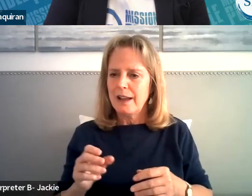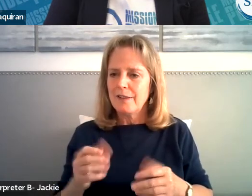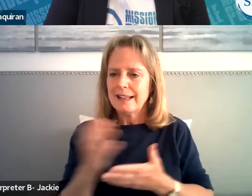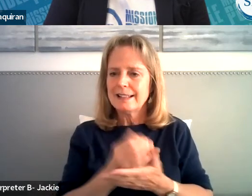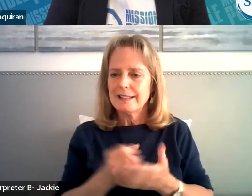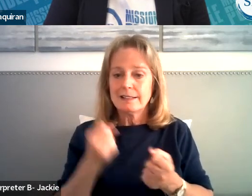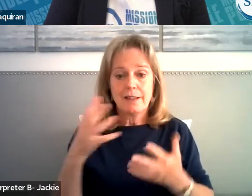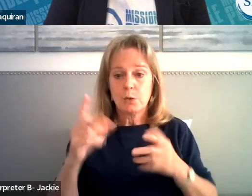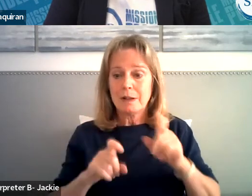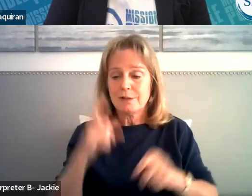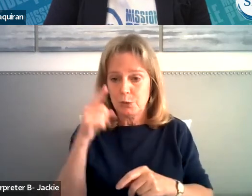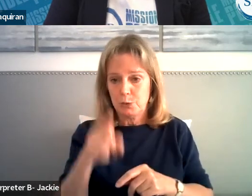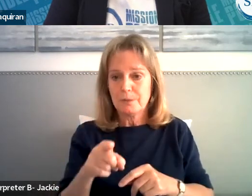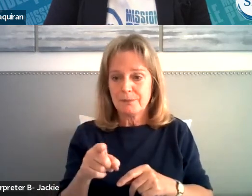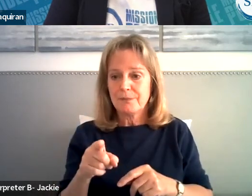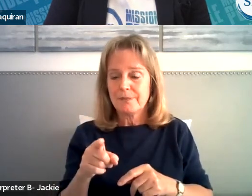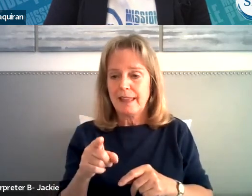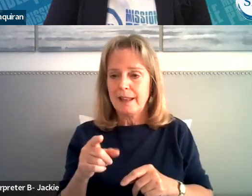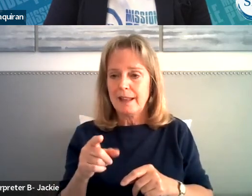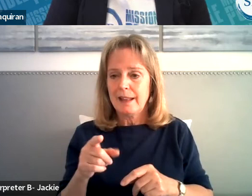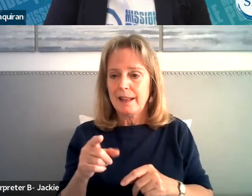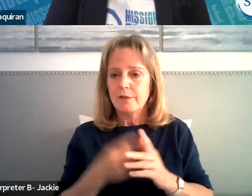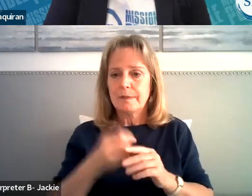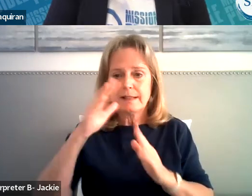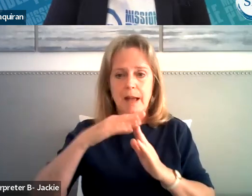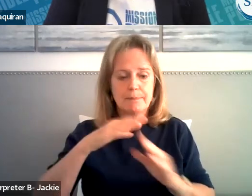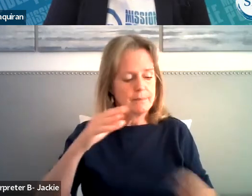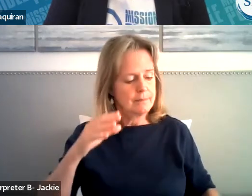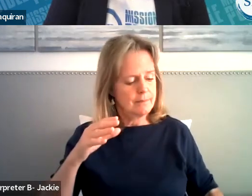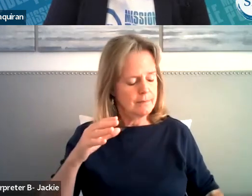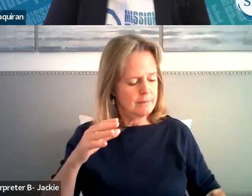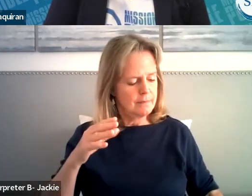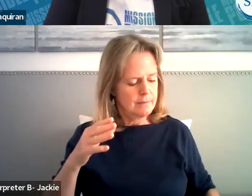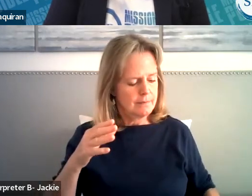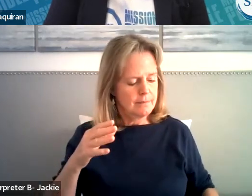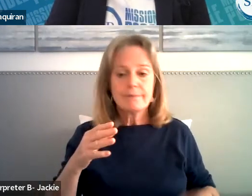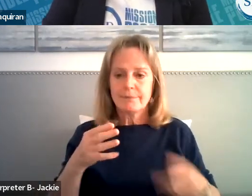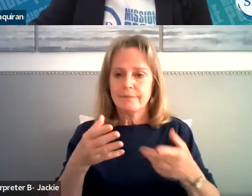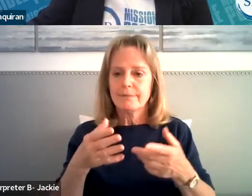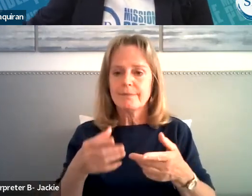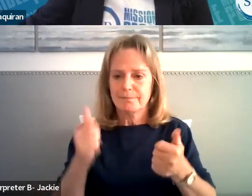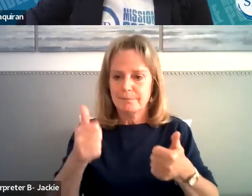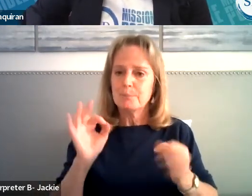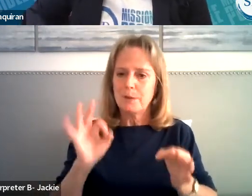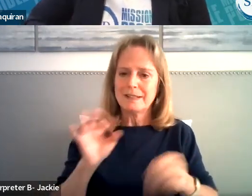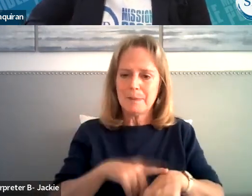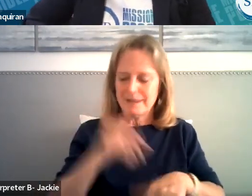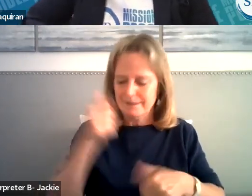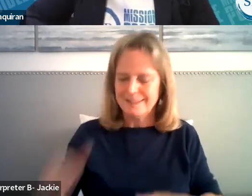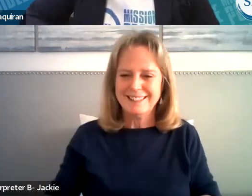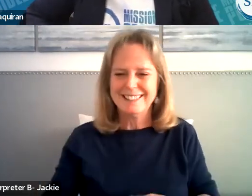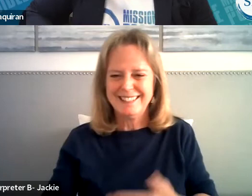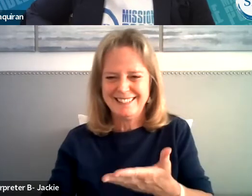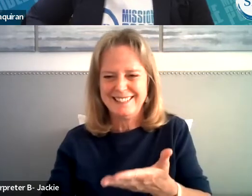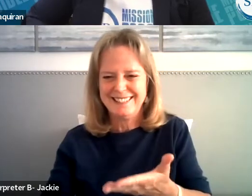bunch of questions for you, and I'm going to start from the top. One of the first questions that came in was, how do you deal with